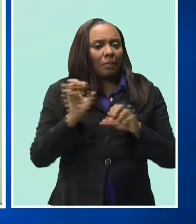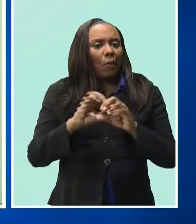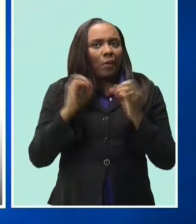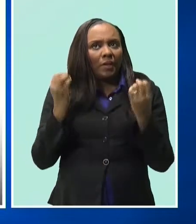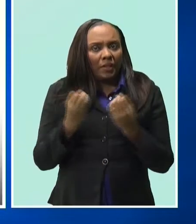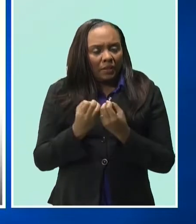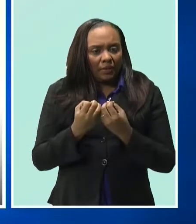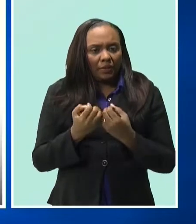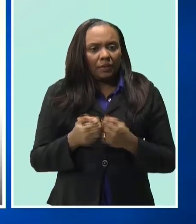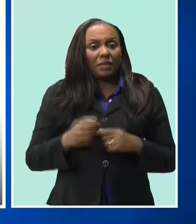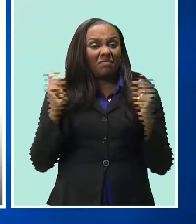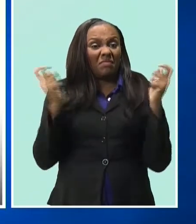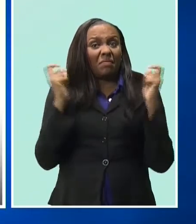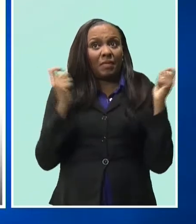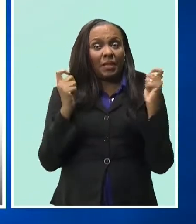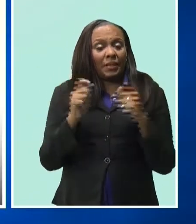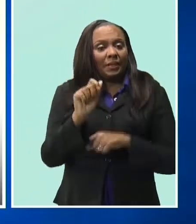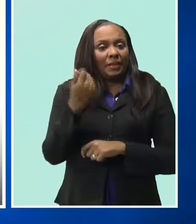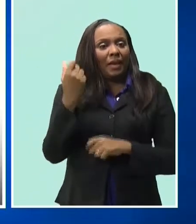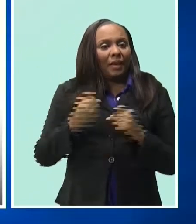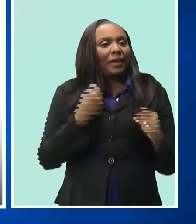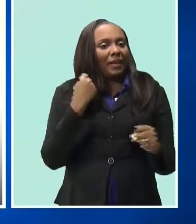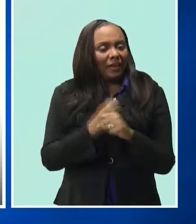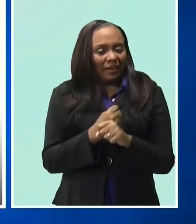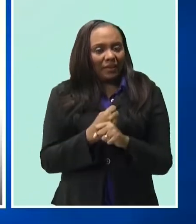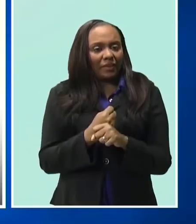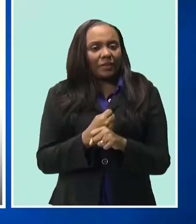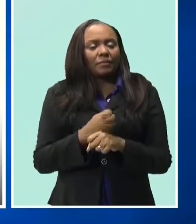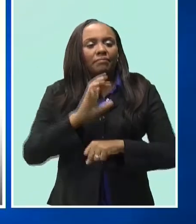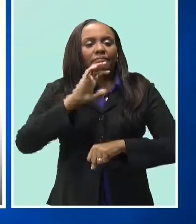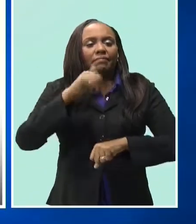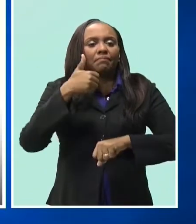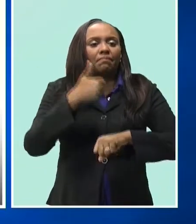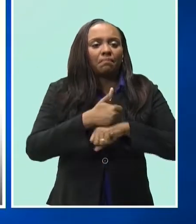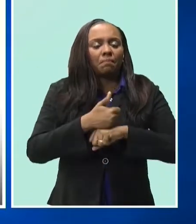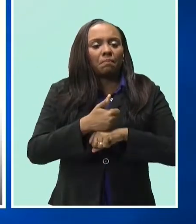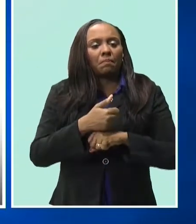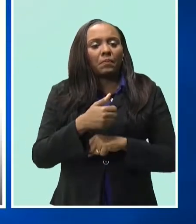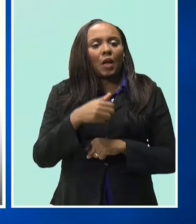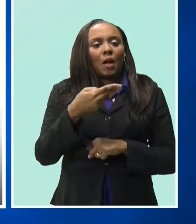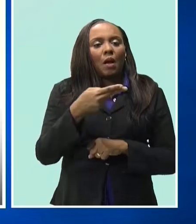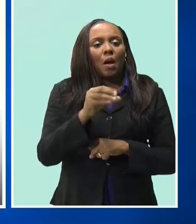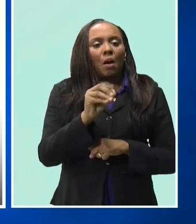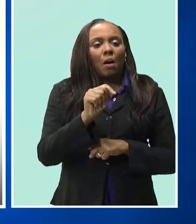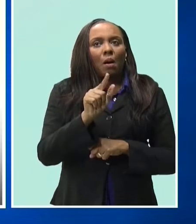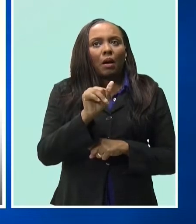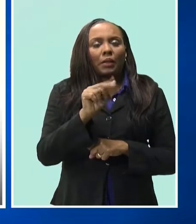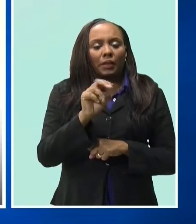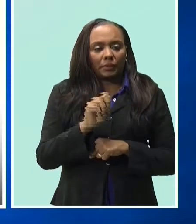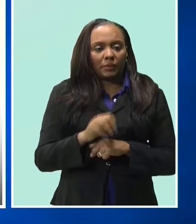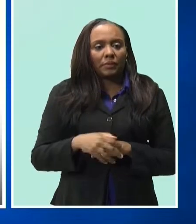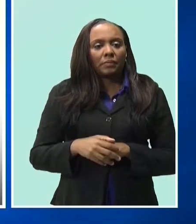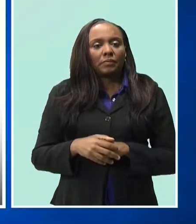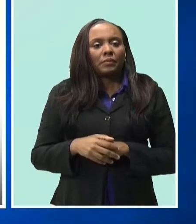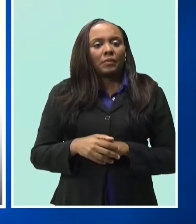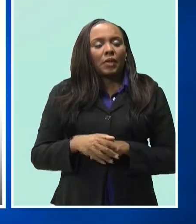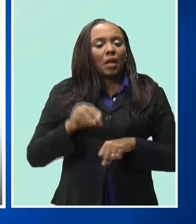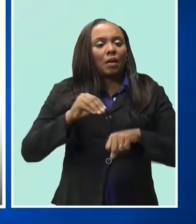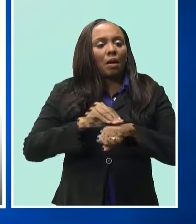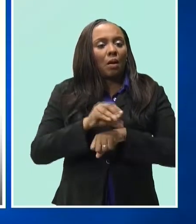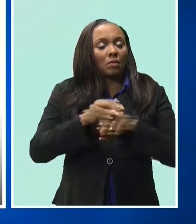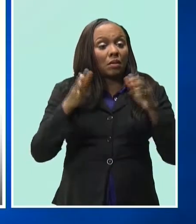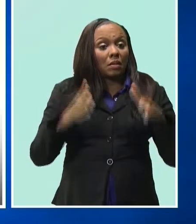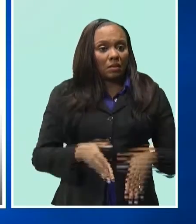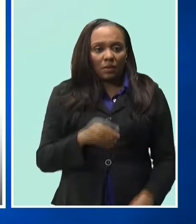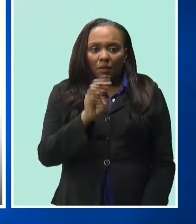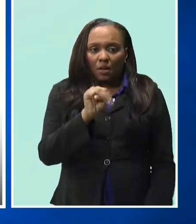organization, which is celebrating its 10th anniversary, has launched a crisis hotline managed by qualified female Muslim counselors, and